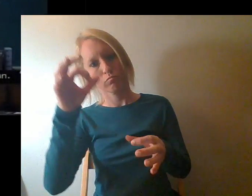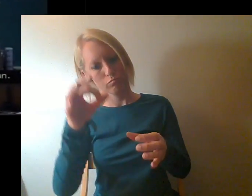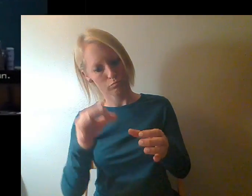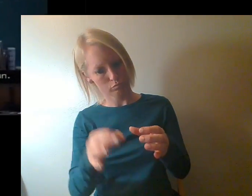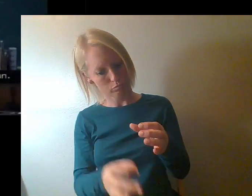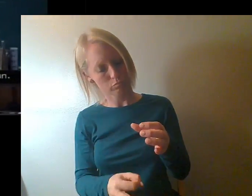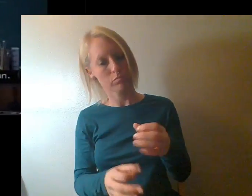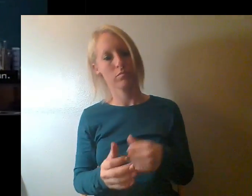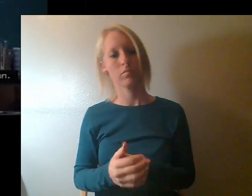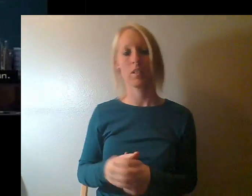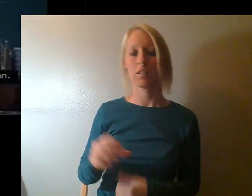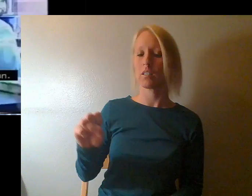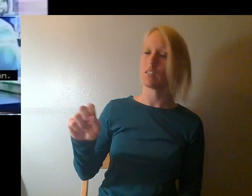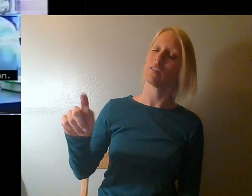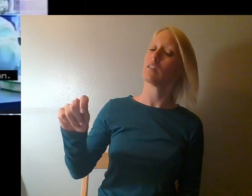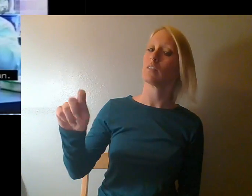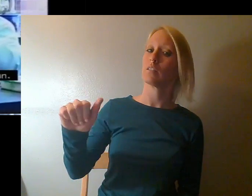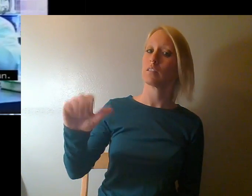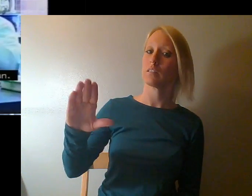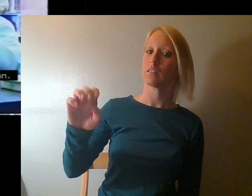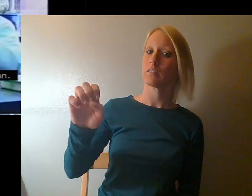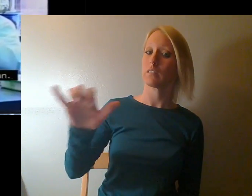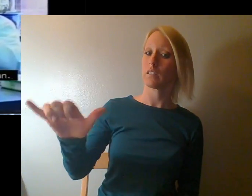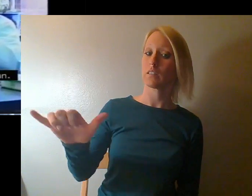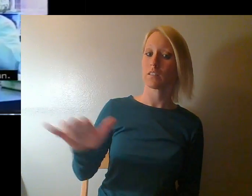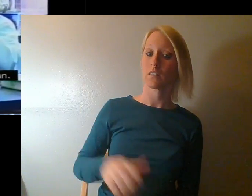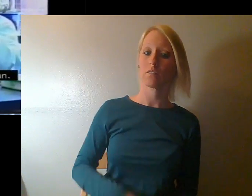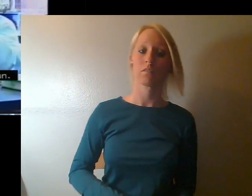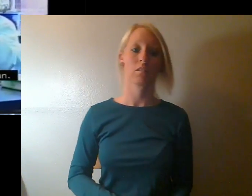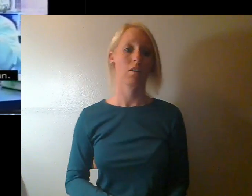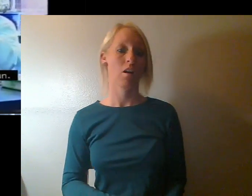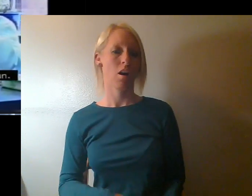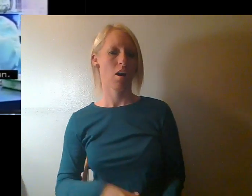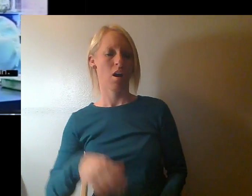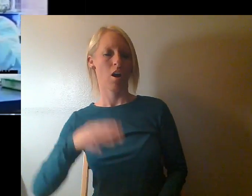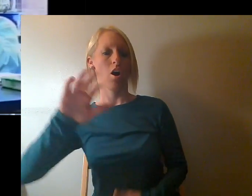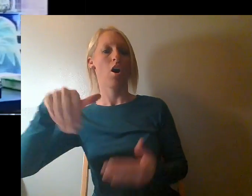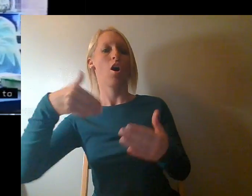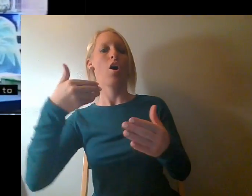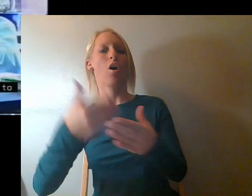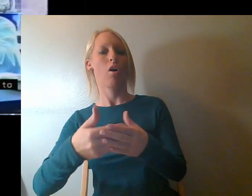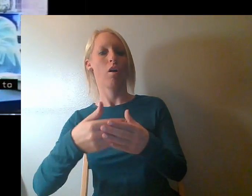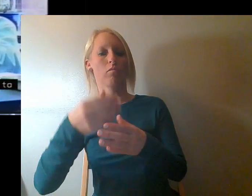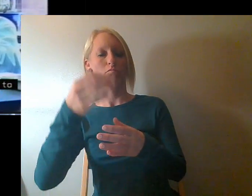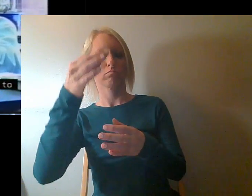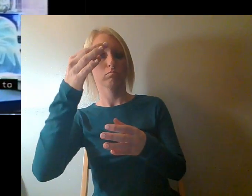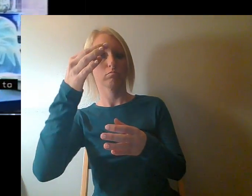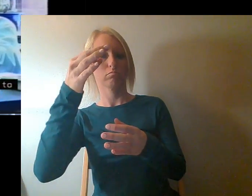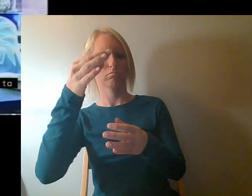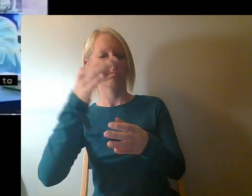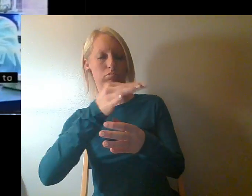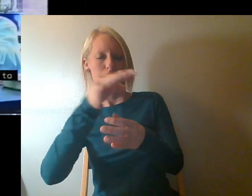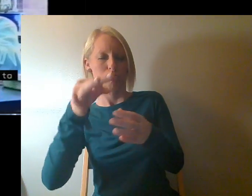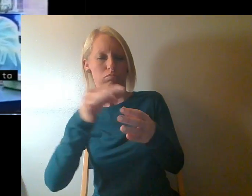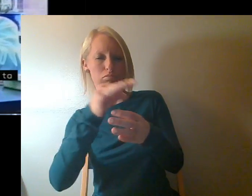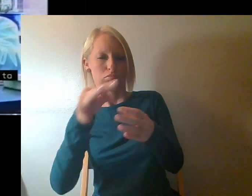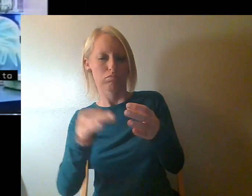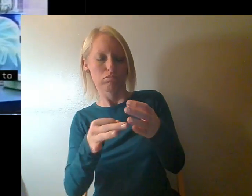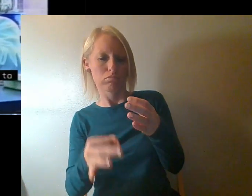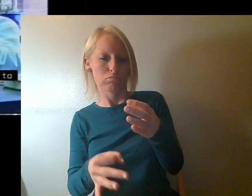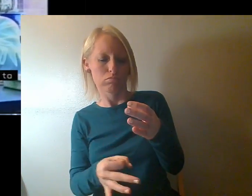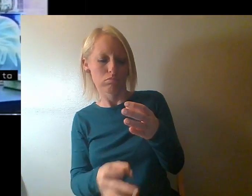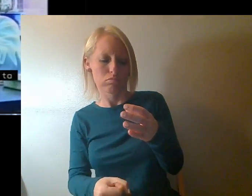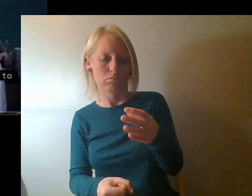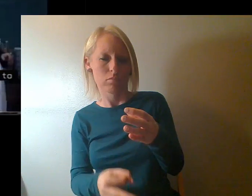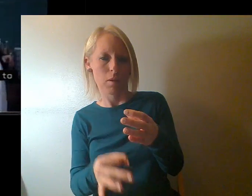get like two like little bubbles and then it will start floating down to the bottom. Okay, so you think it's gonna form little tiny, smaller bubbles and float